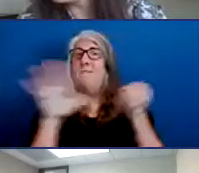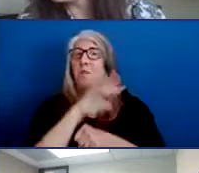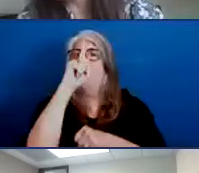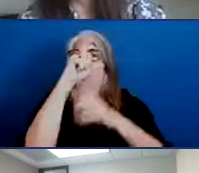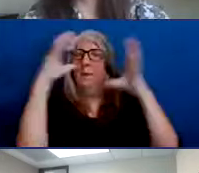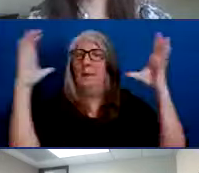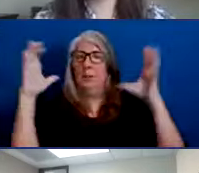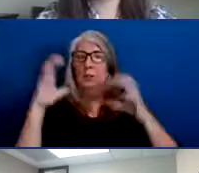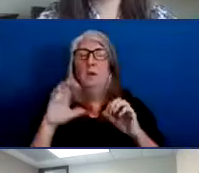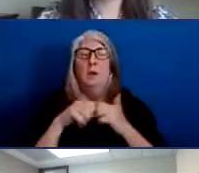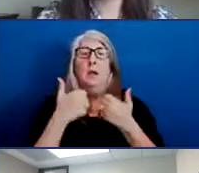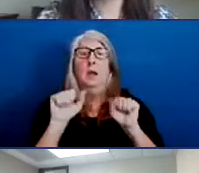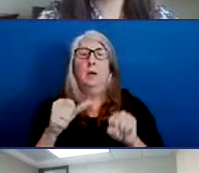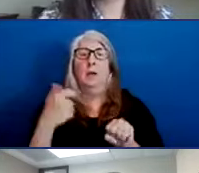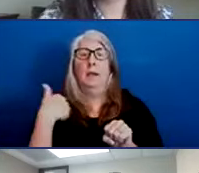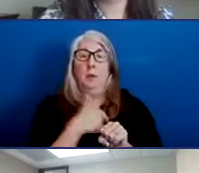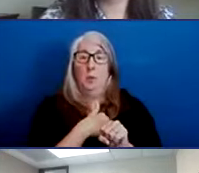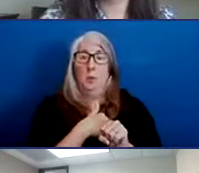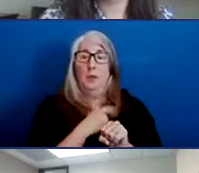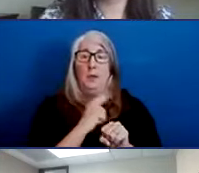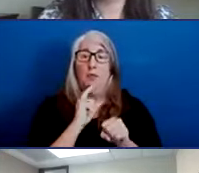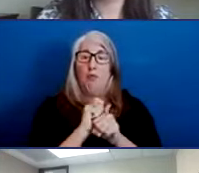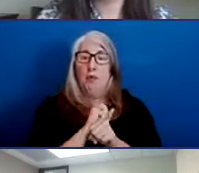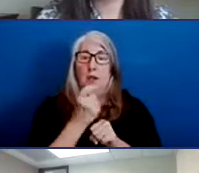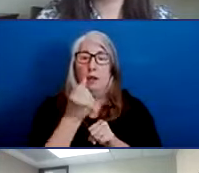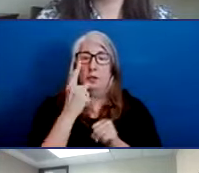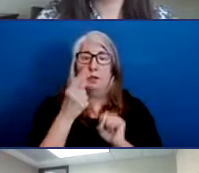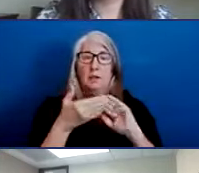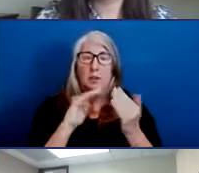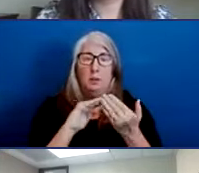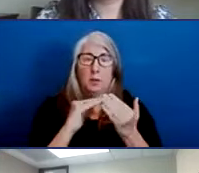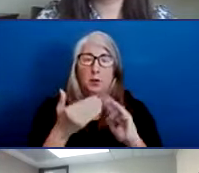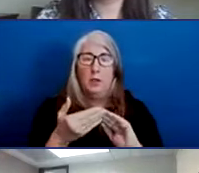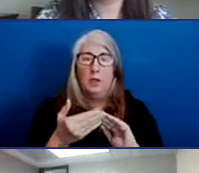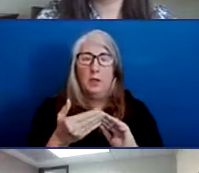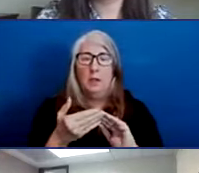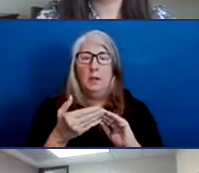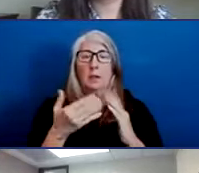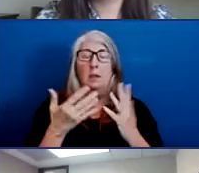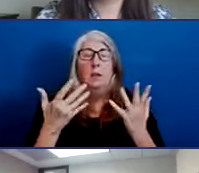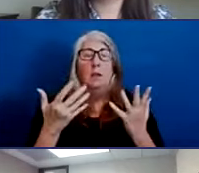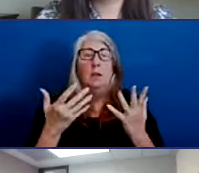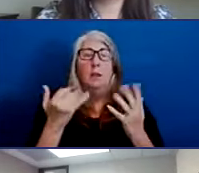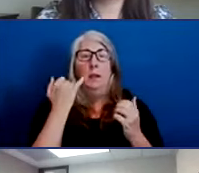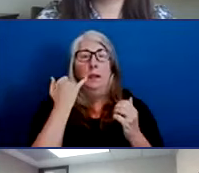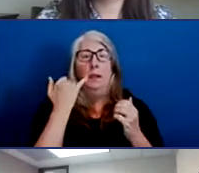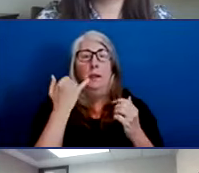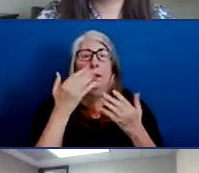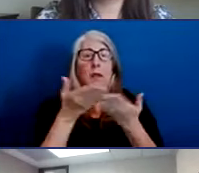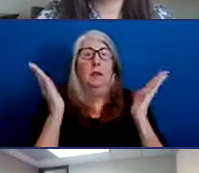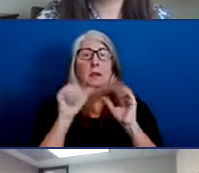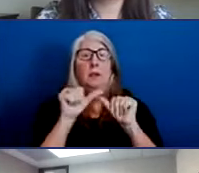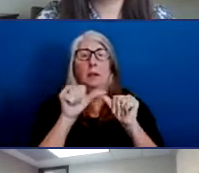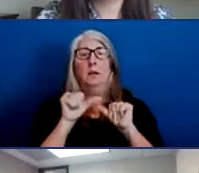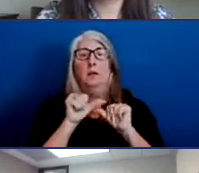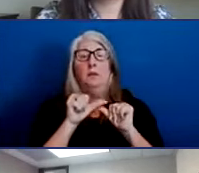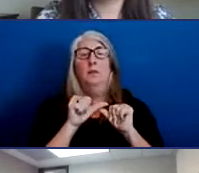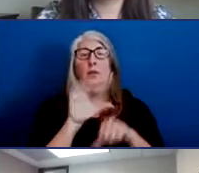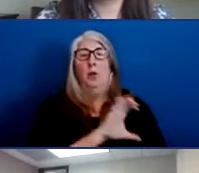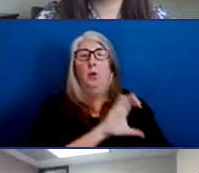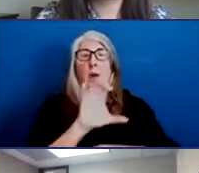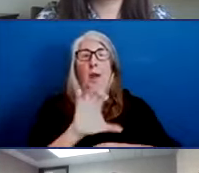can we really understand our communities and areas across all of Colorado without understanding experiences and collecting